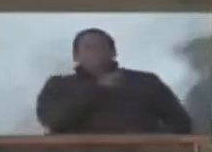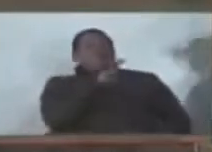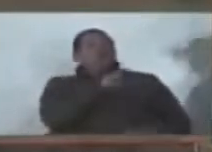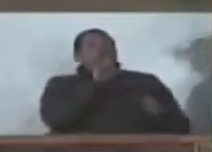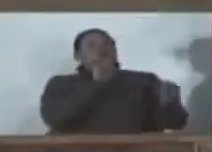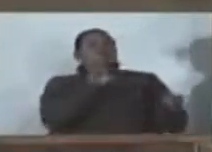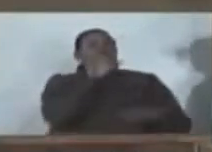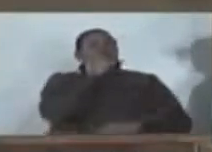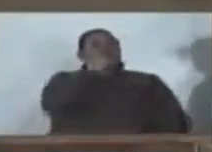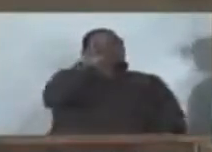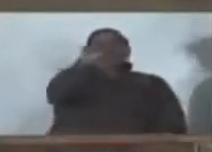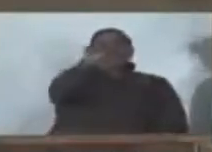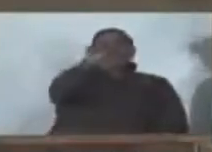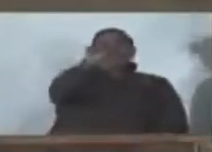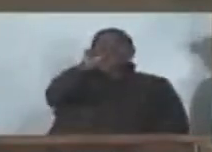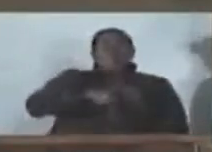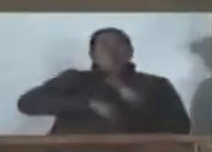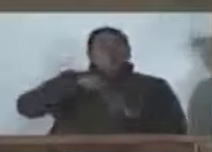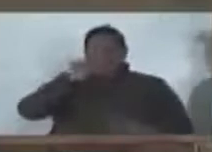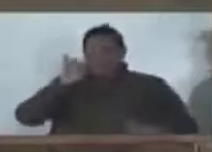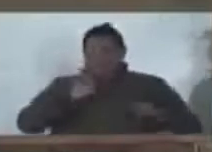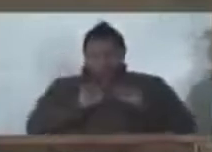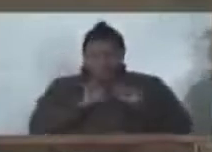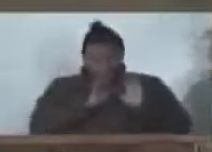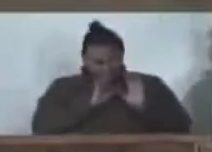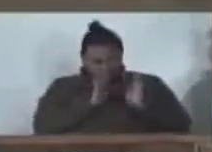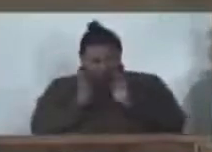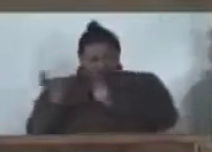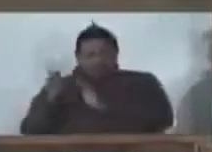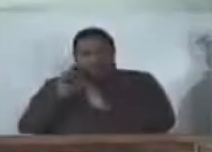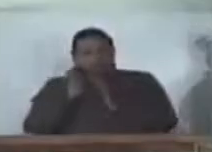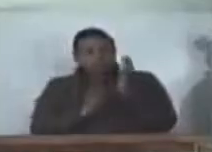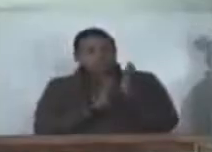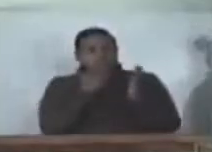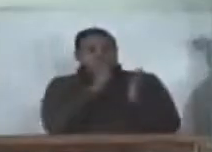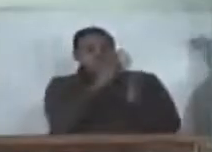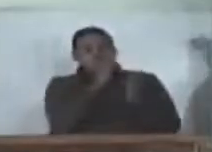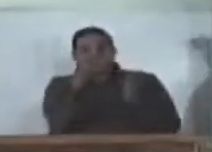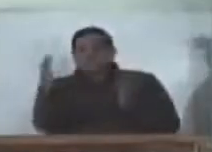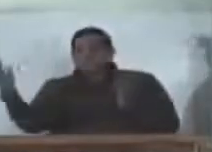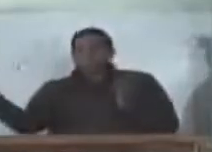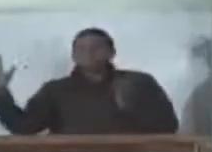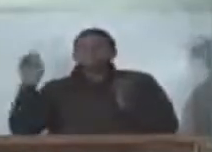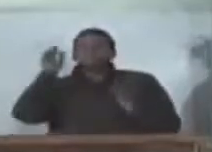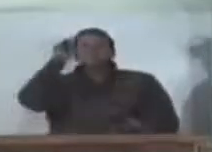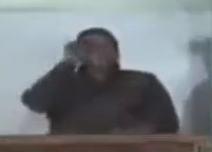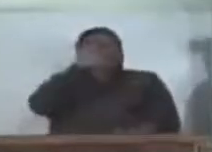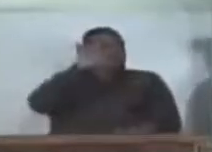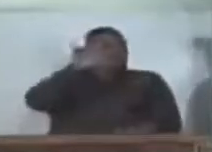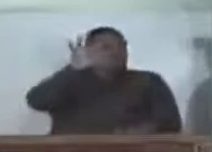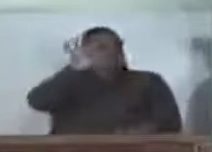that 20 of the 38 cases have been cleared up, a clear rate of